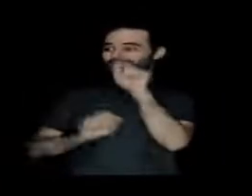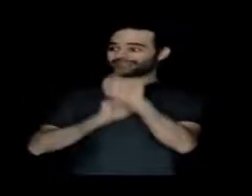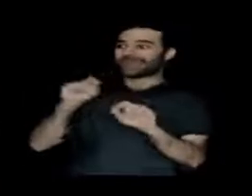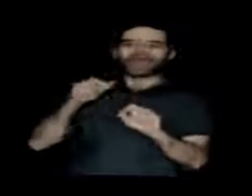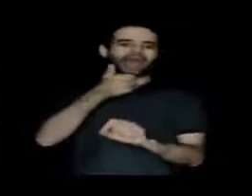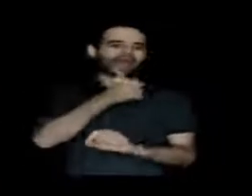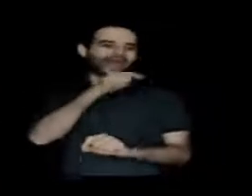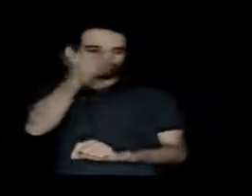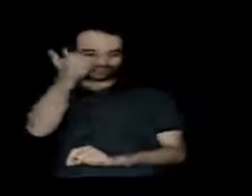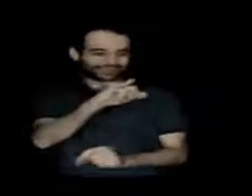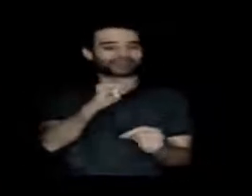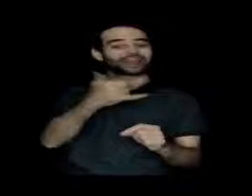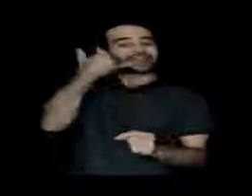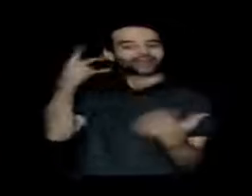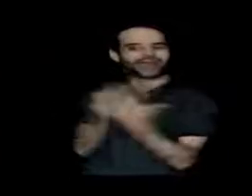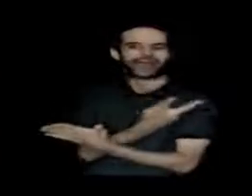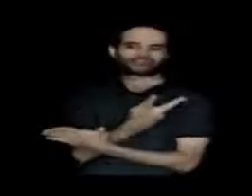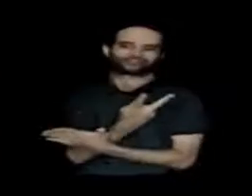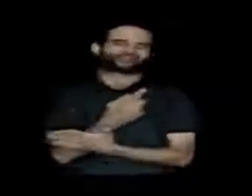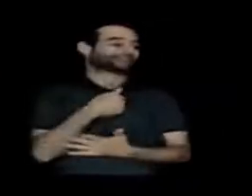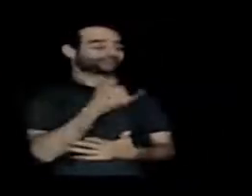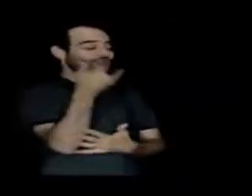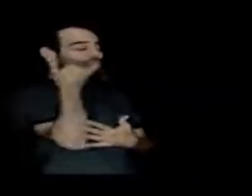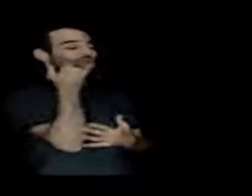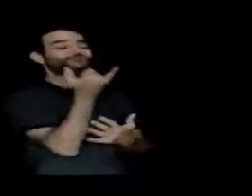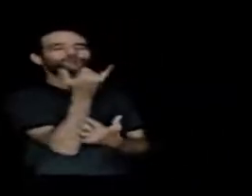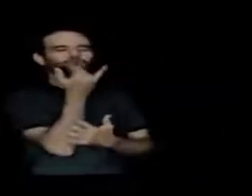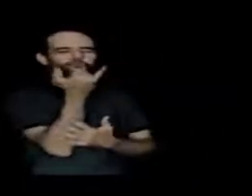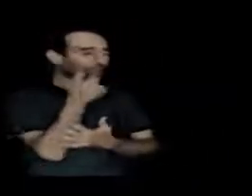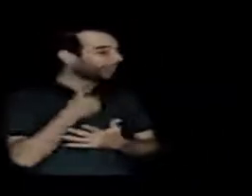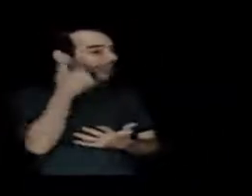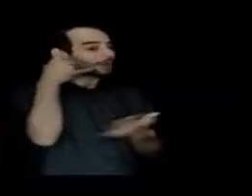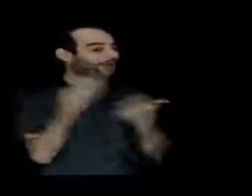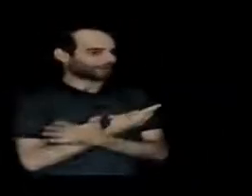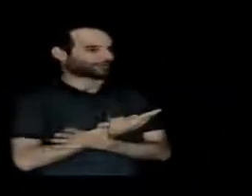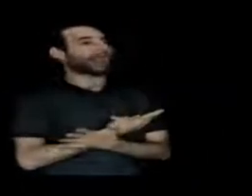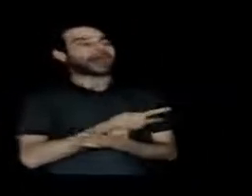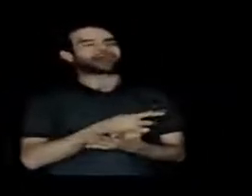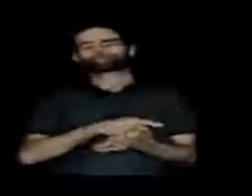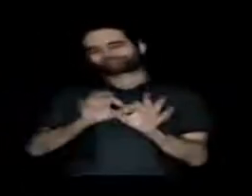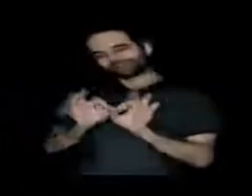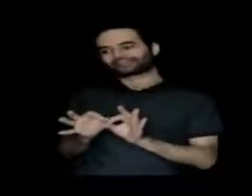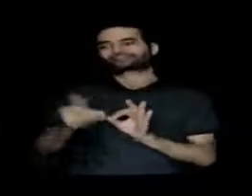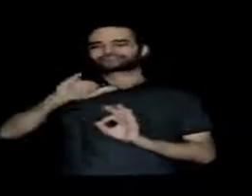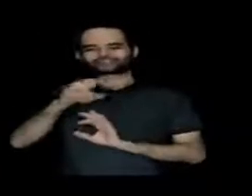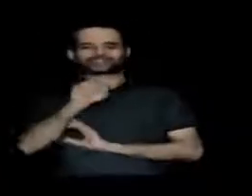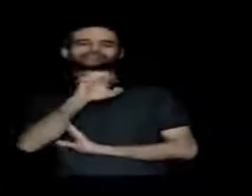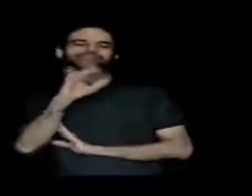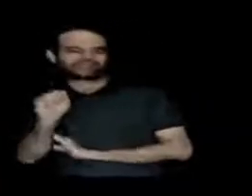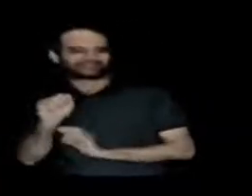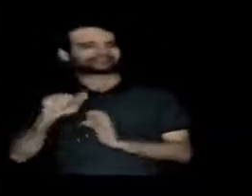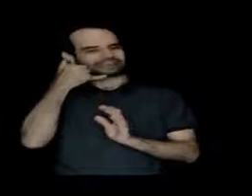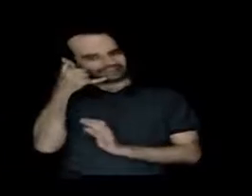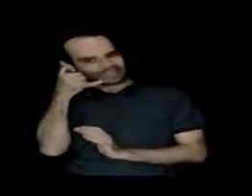It's something historical. We feel very happy, very cheerful, because we have contributed. It came